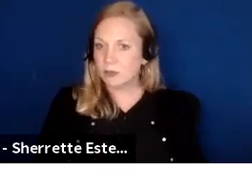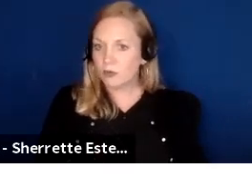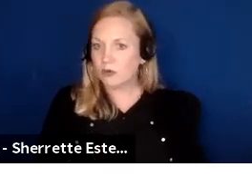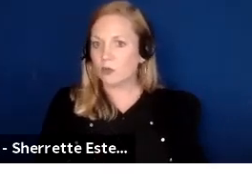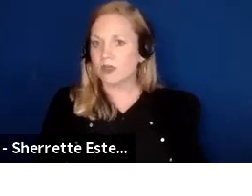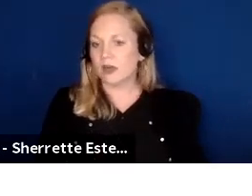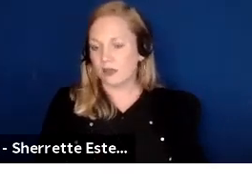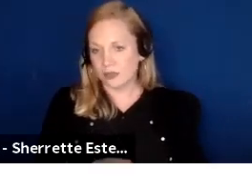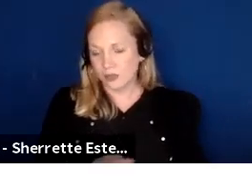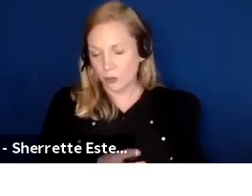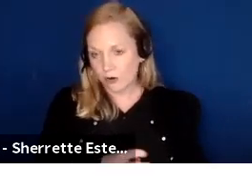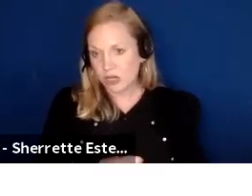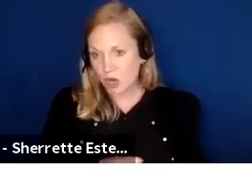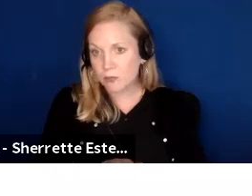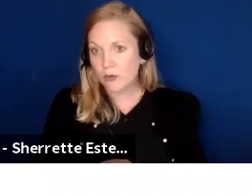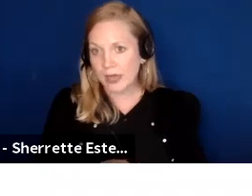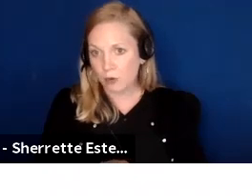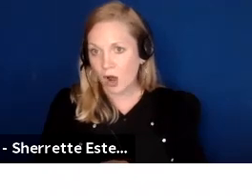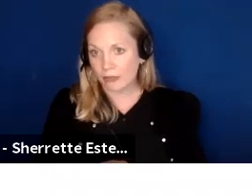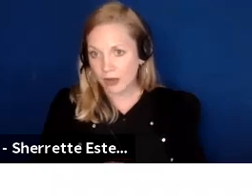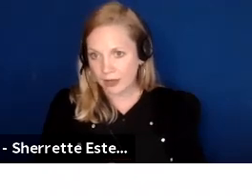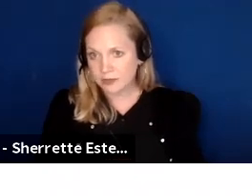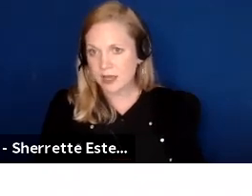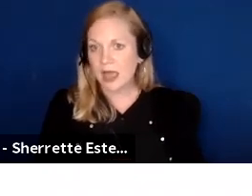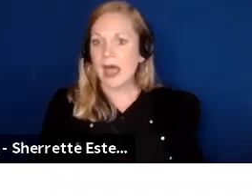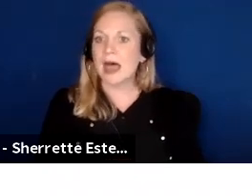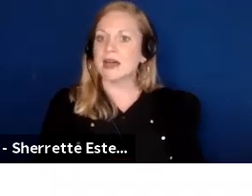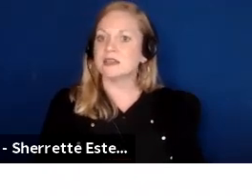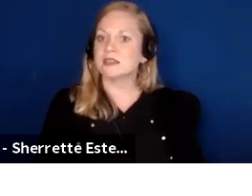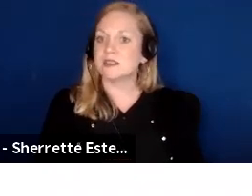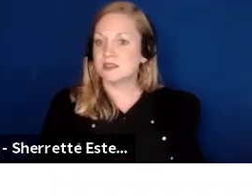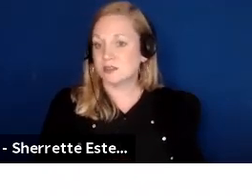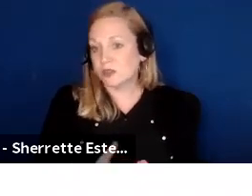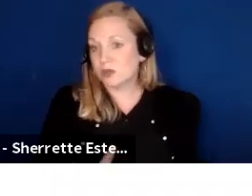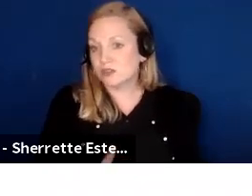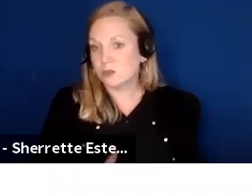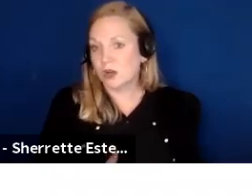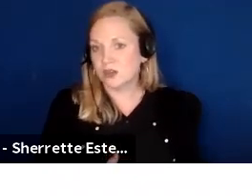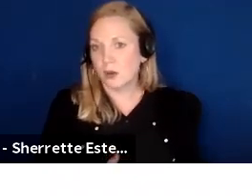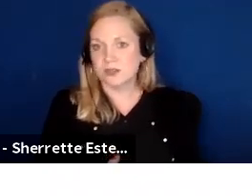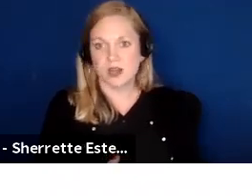deaf people with, they're wearing a GoPro camera on their heads. And